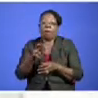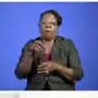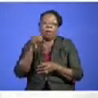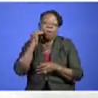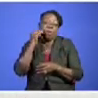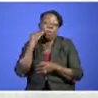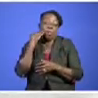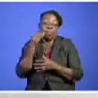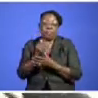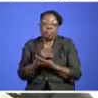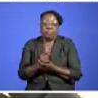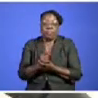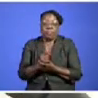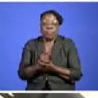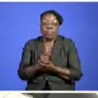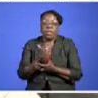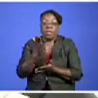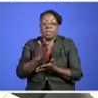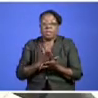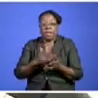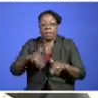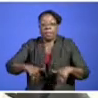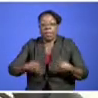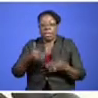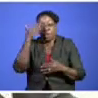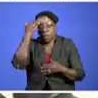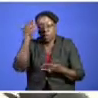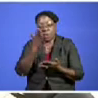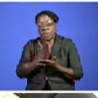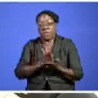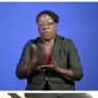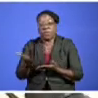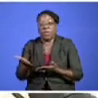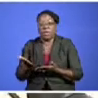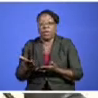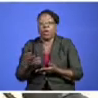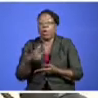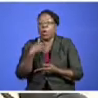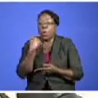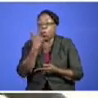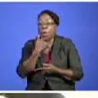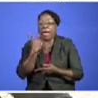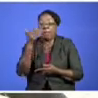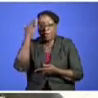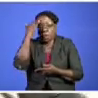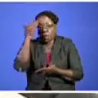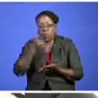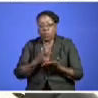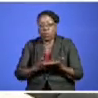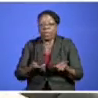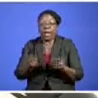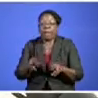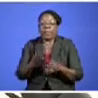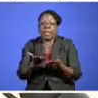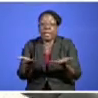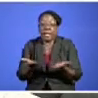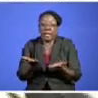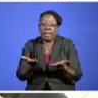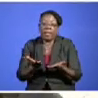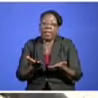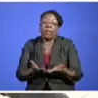safety. Somebody knows something, and whoever knows needs to step up and get them off the street. Because if they could do it to